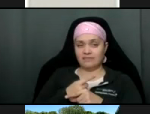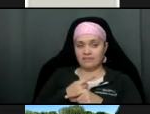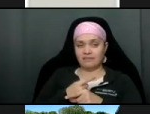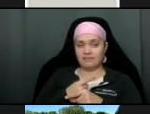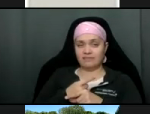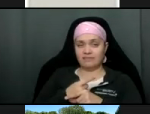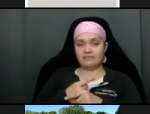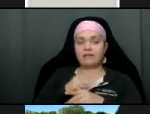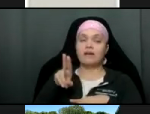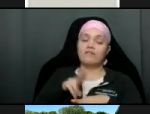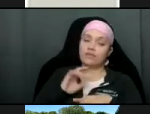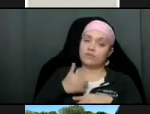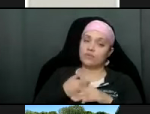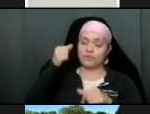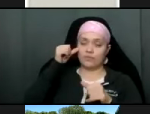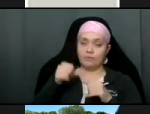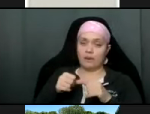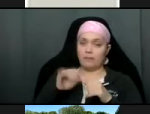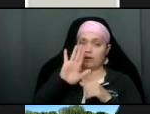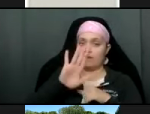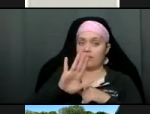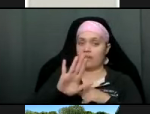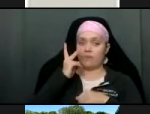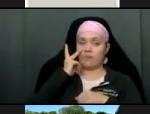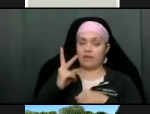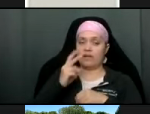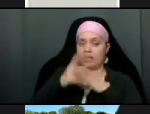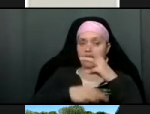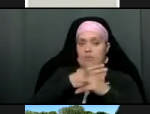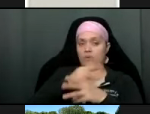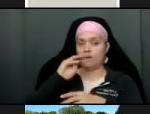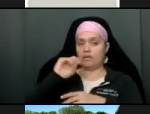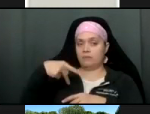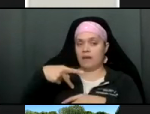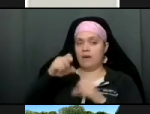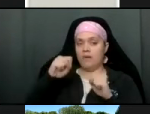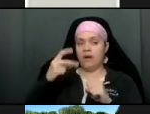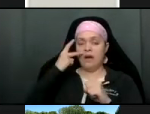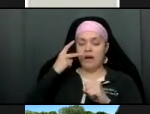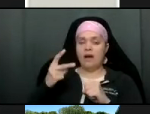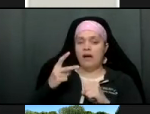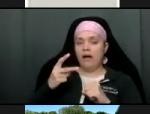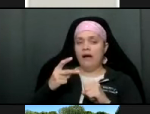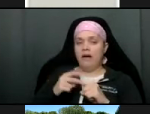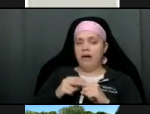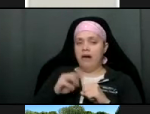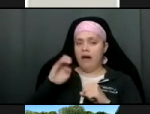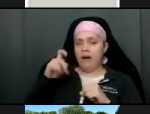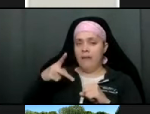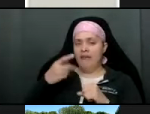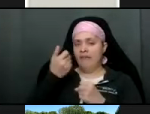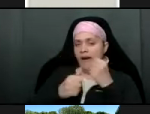Now, of course, we want to recall that when we look at a world map, we could look at a map from